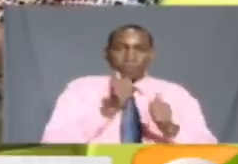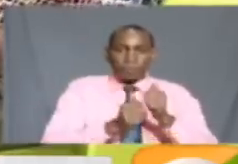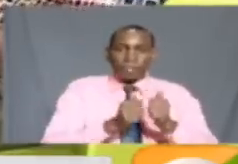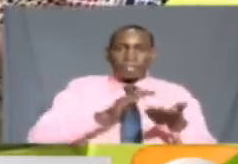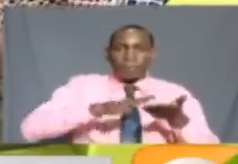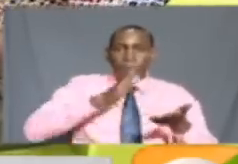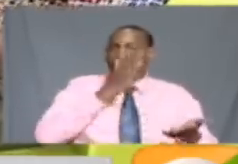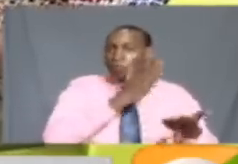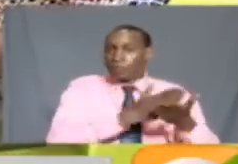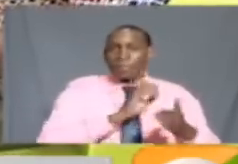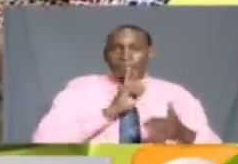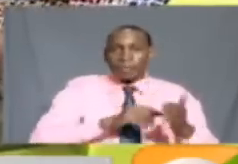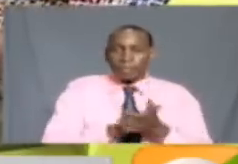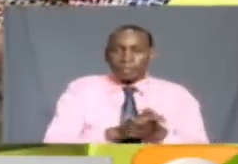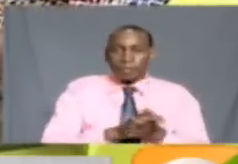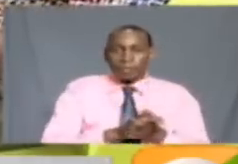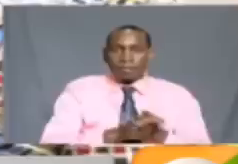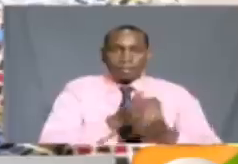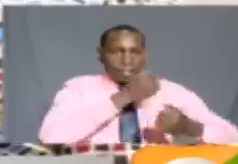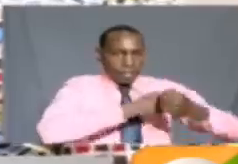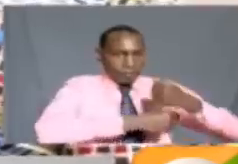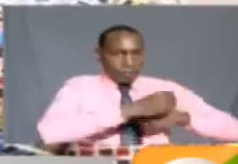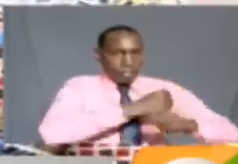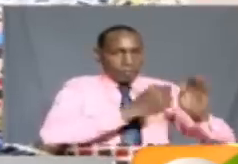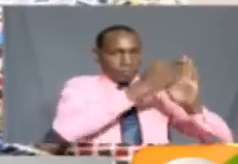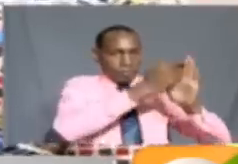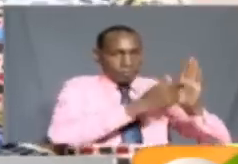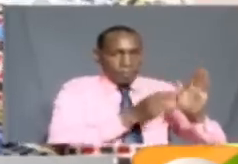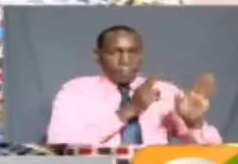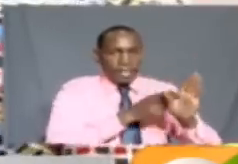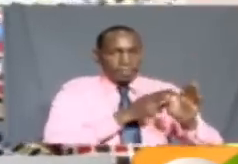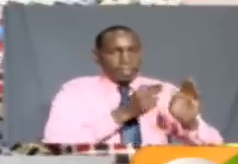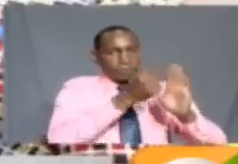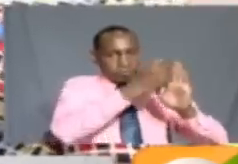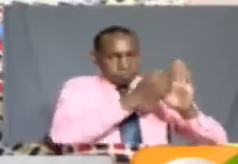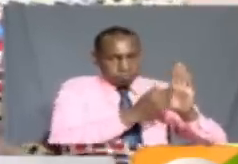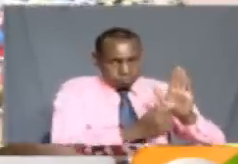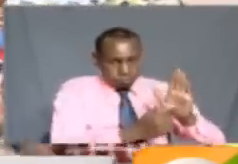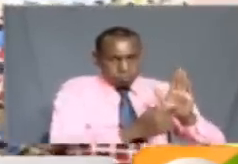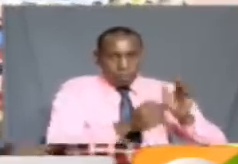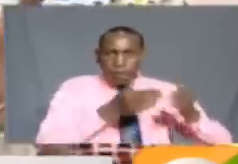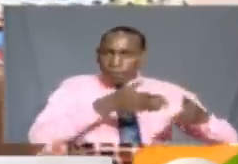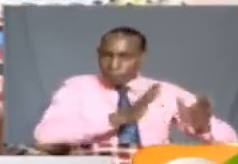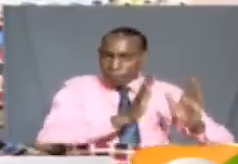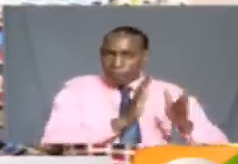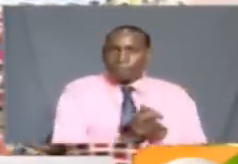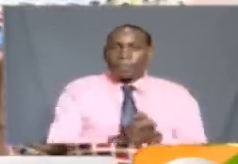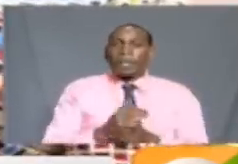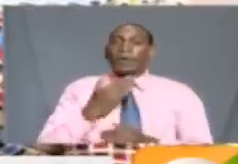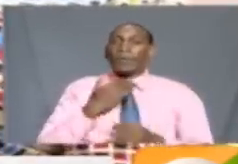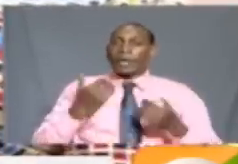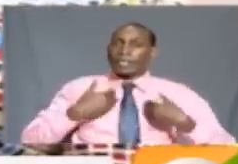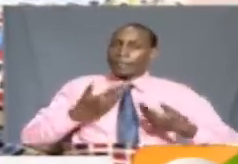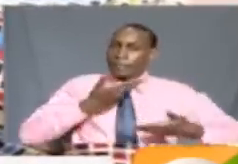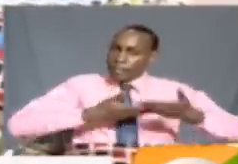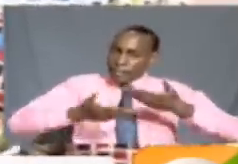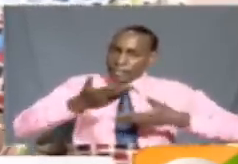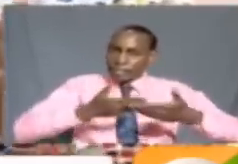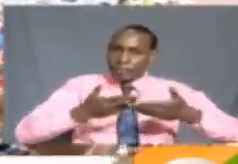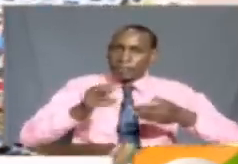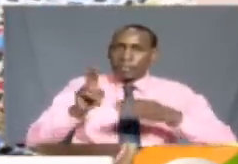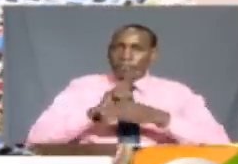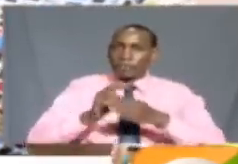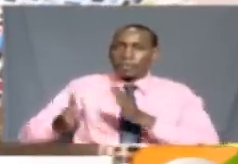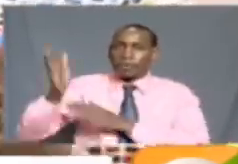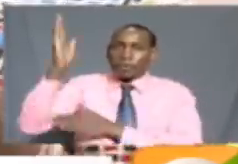real, it says, you know, this is how you're supposed to walk, this is how you're supposed to engage this. And so I want us to have that engagement using